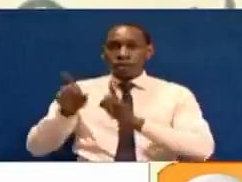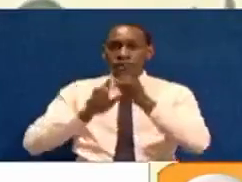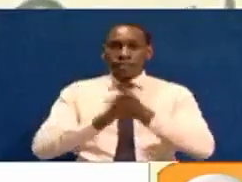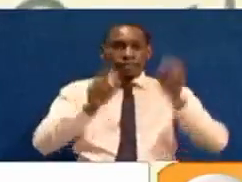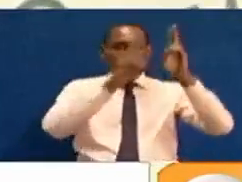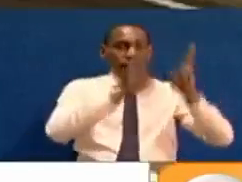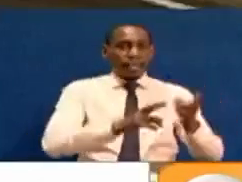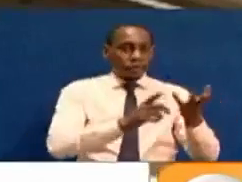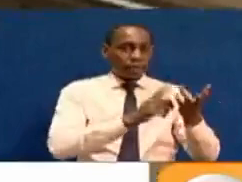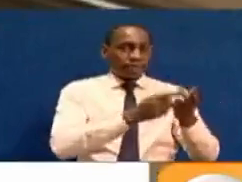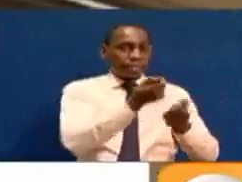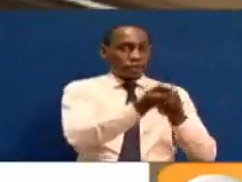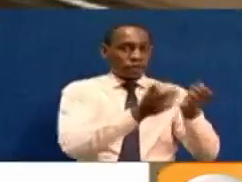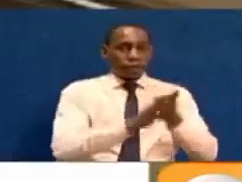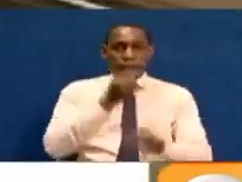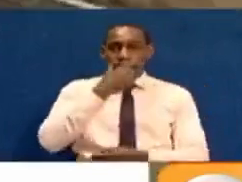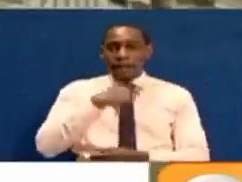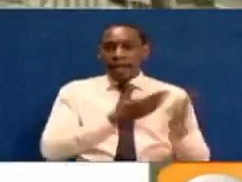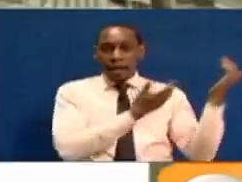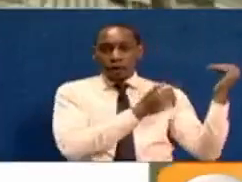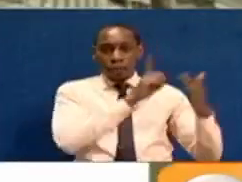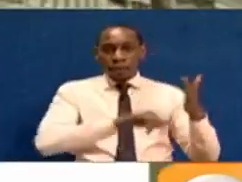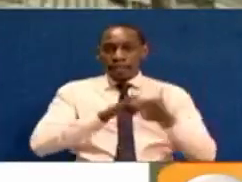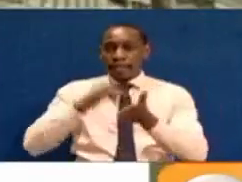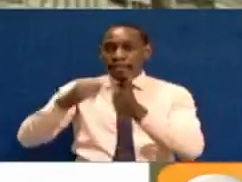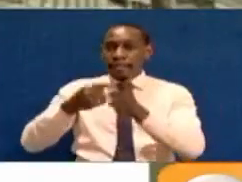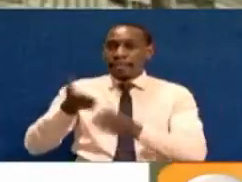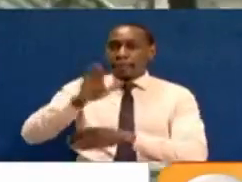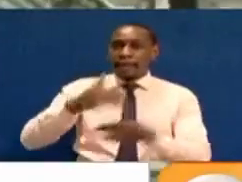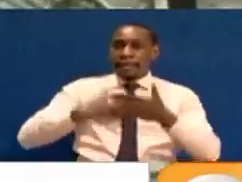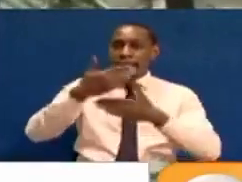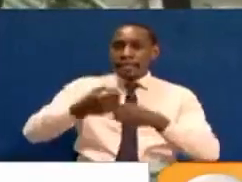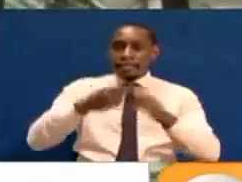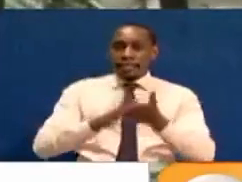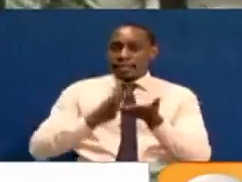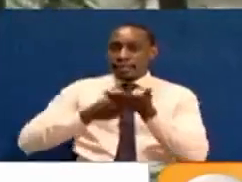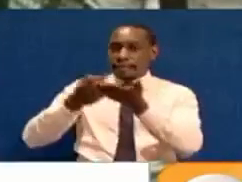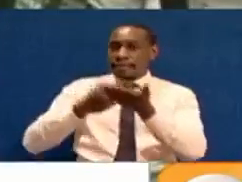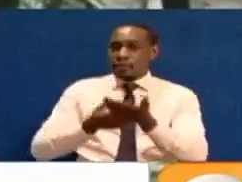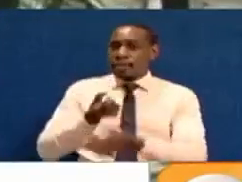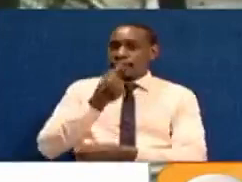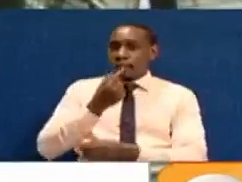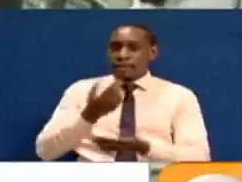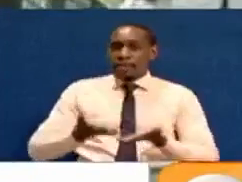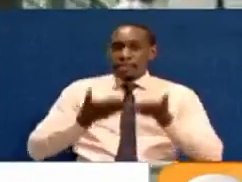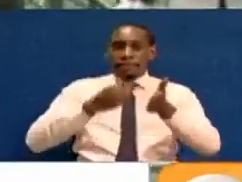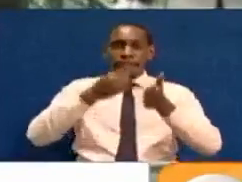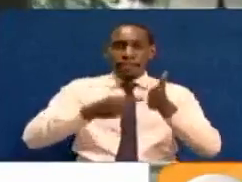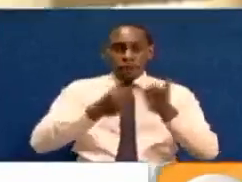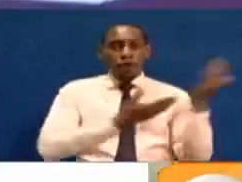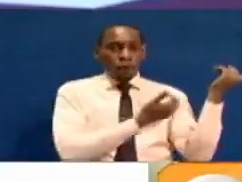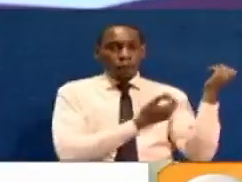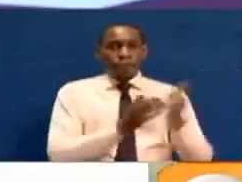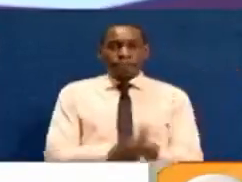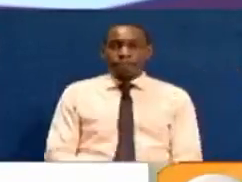numbers are still low. Balala is, however, optimistic that the industry will rebound next year, with talks of a vaccine offering the industry a glimmer of